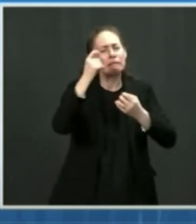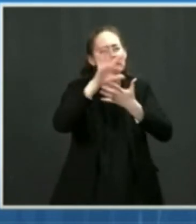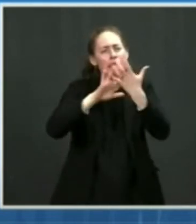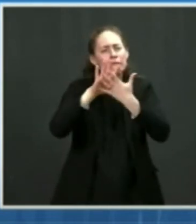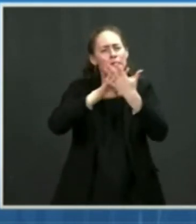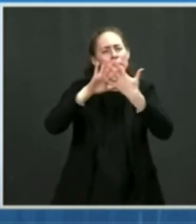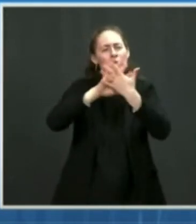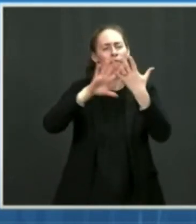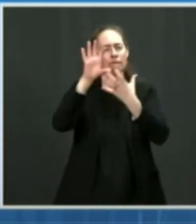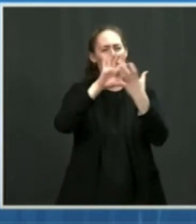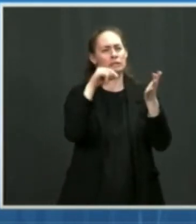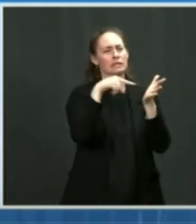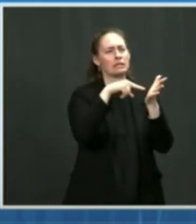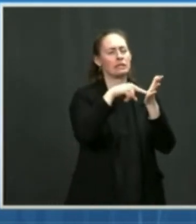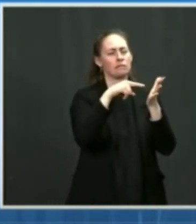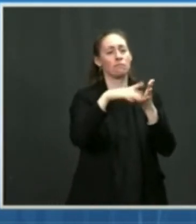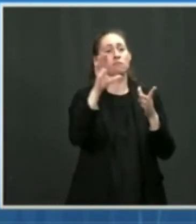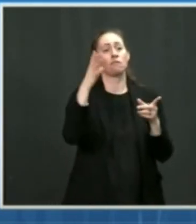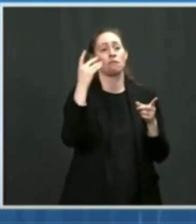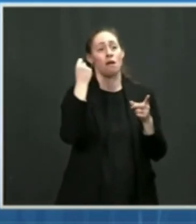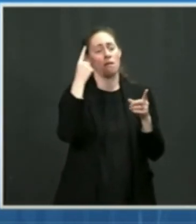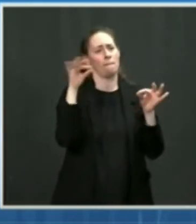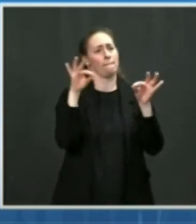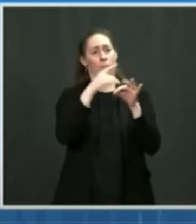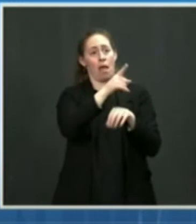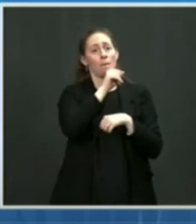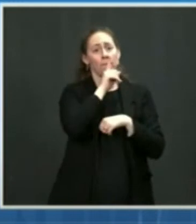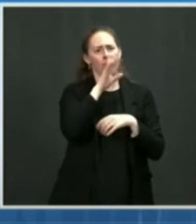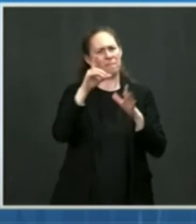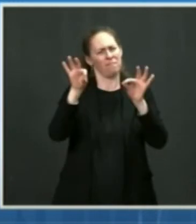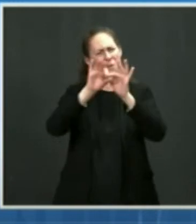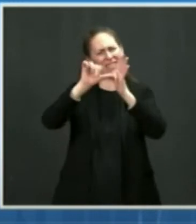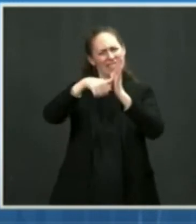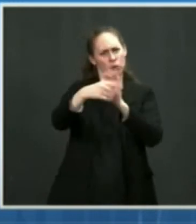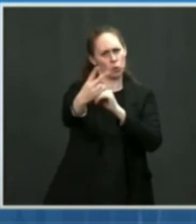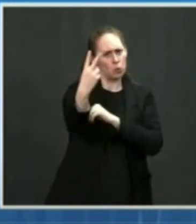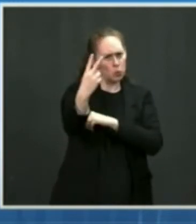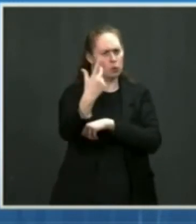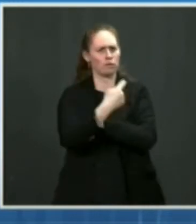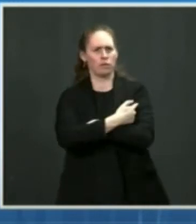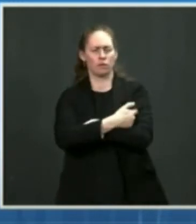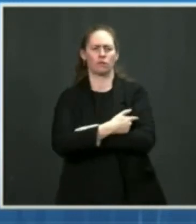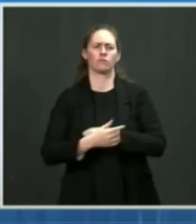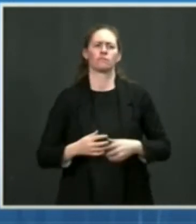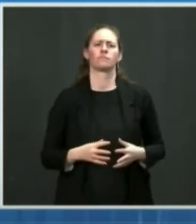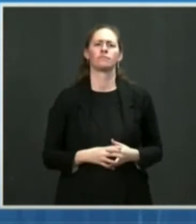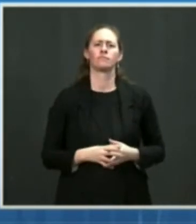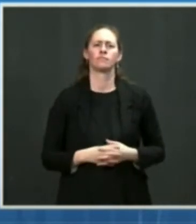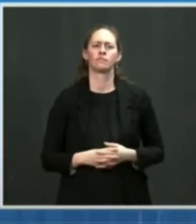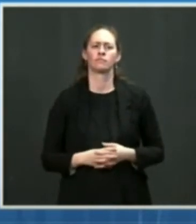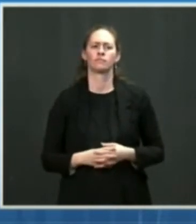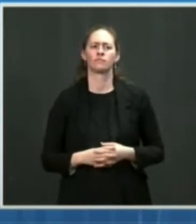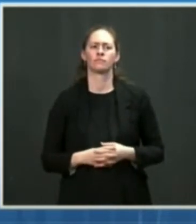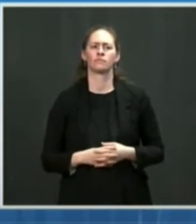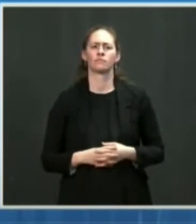that isn't confusing is 2 doses are really good. Dr. Fauci, let me just to allow you to emphasize